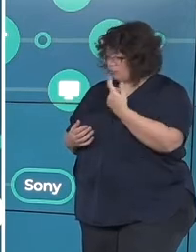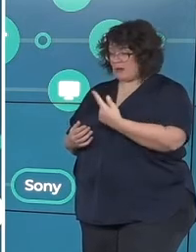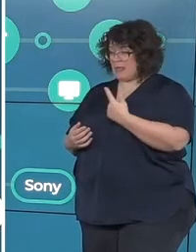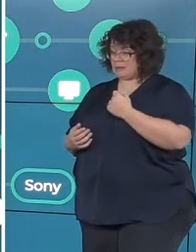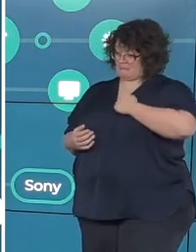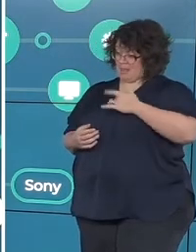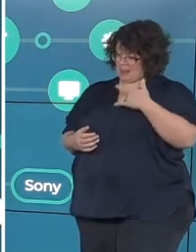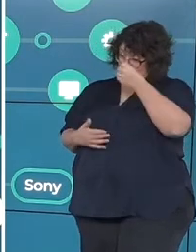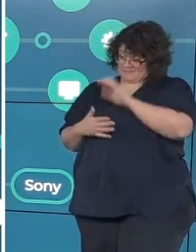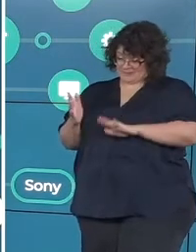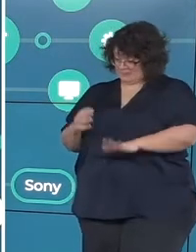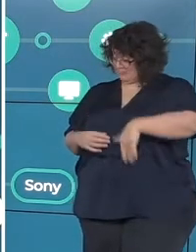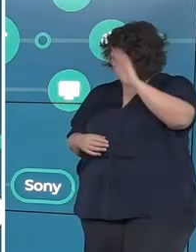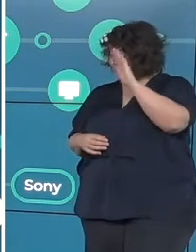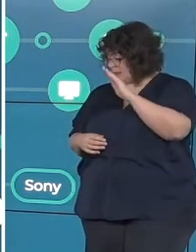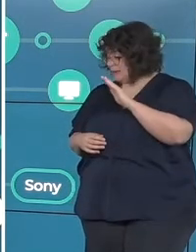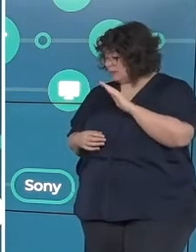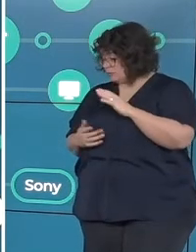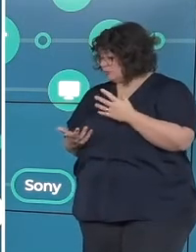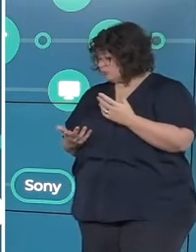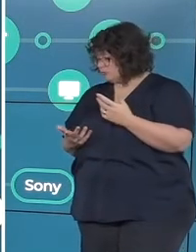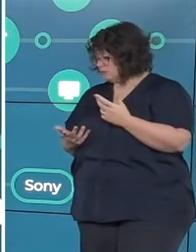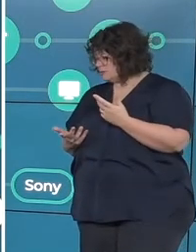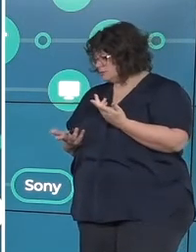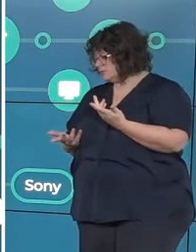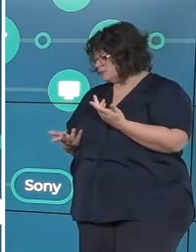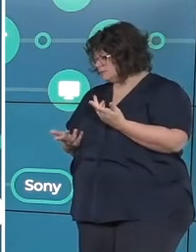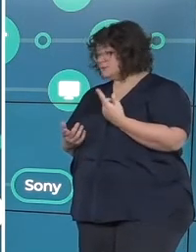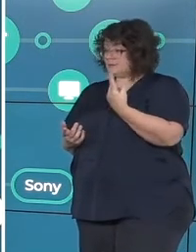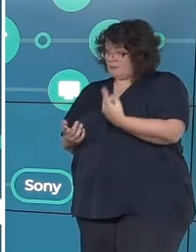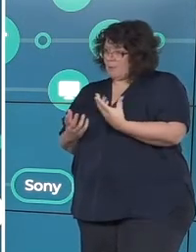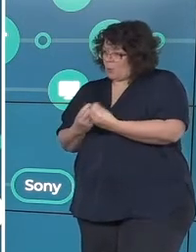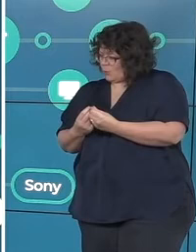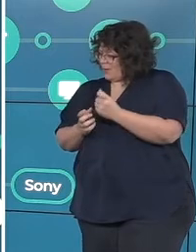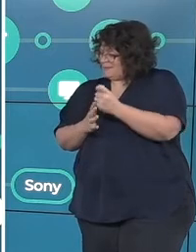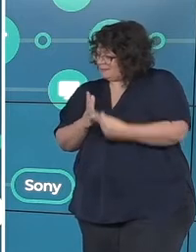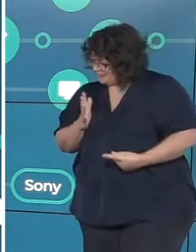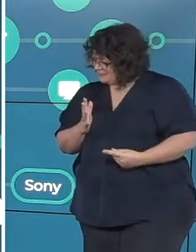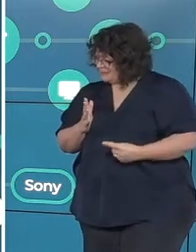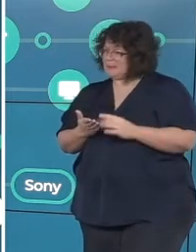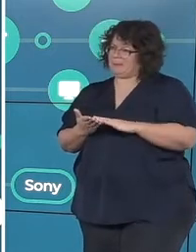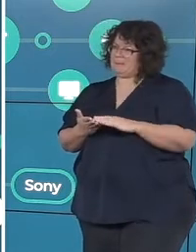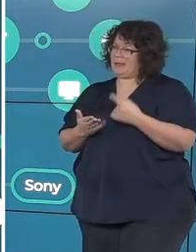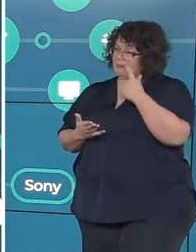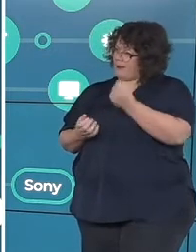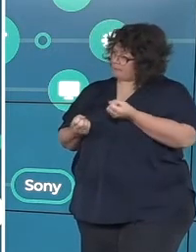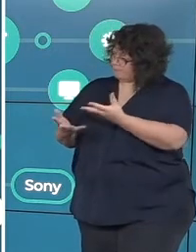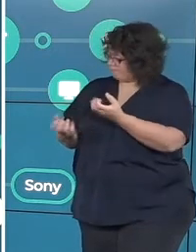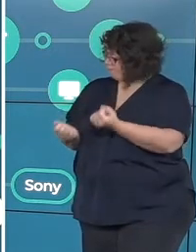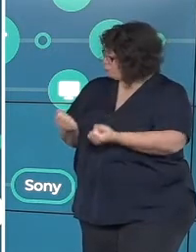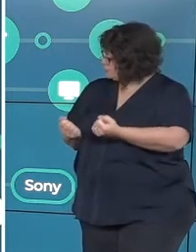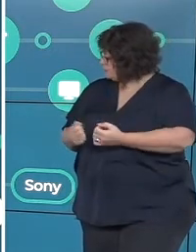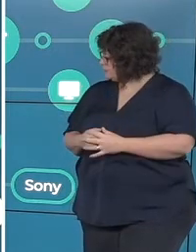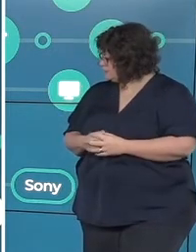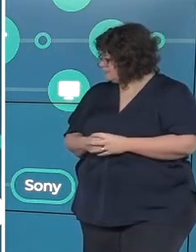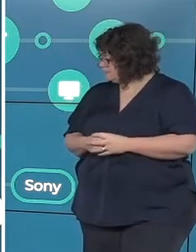a disability to do it justice. And since then, we've, made sure our digital bank works for millions of